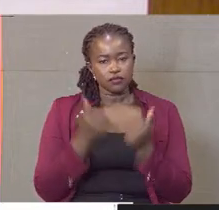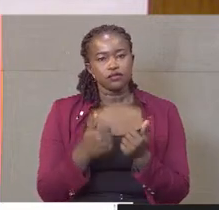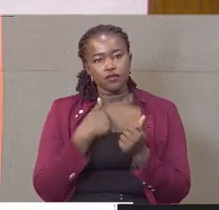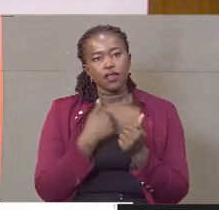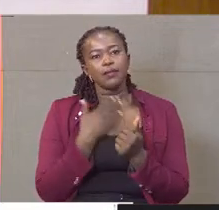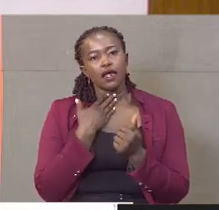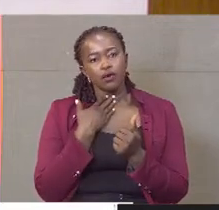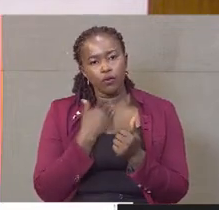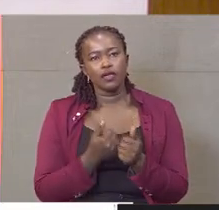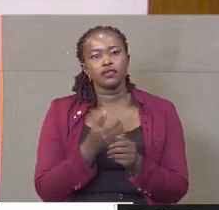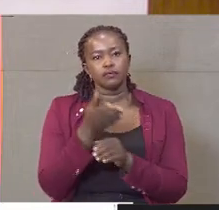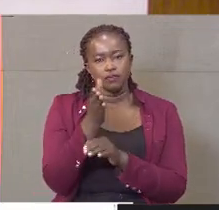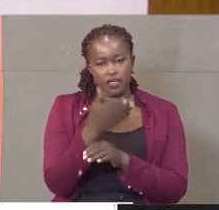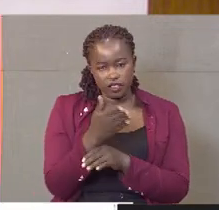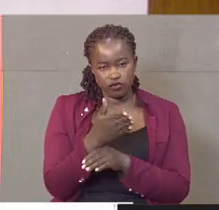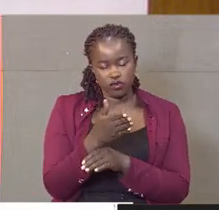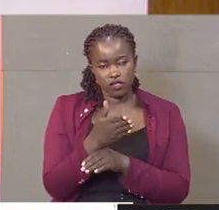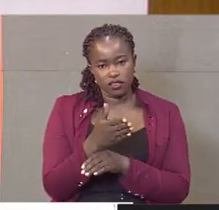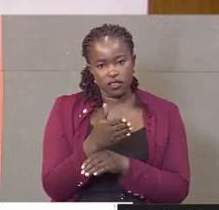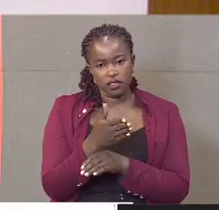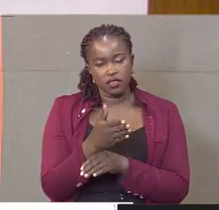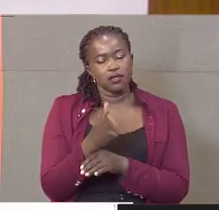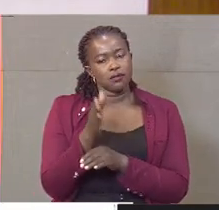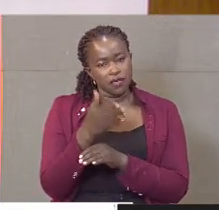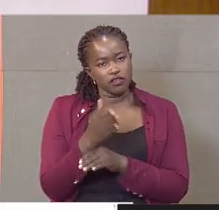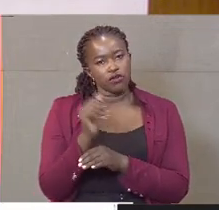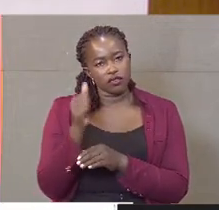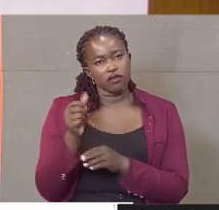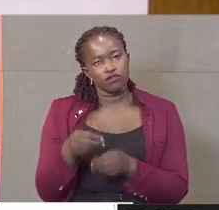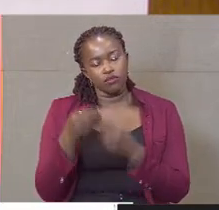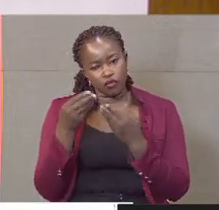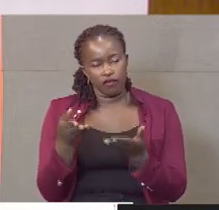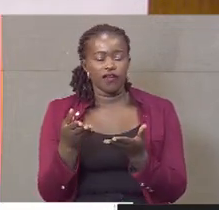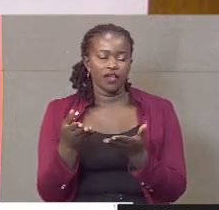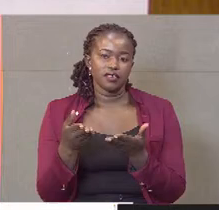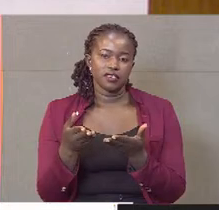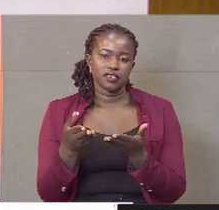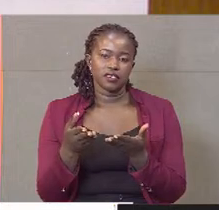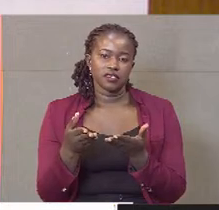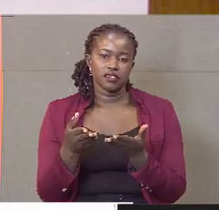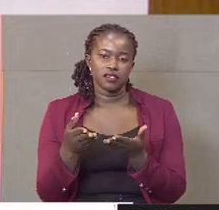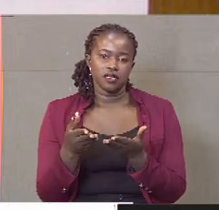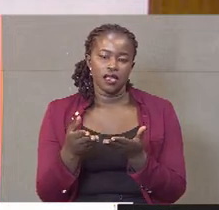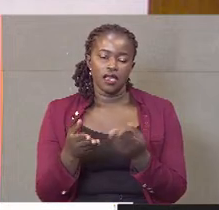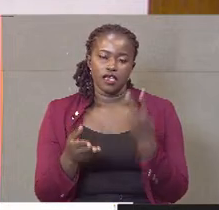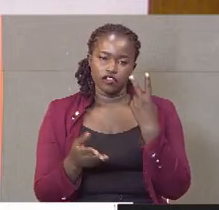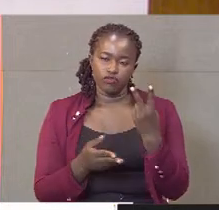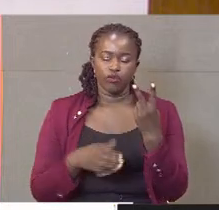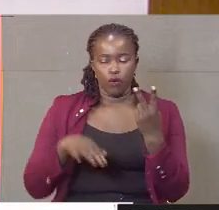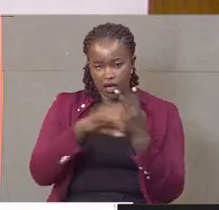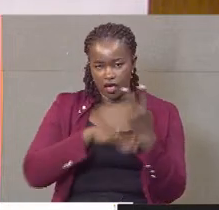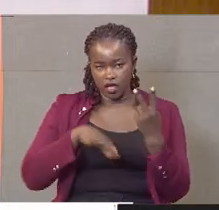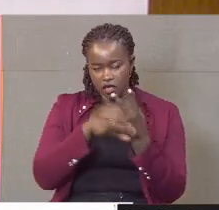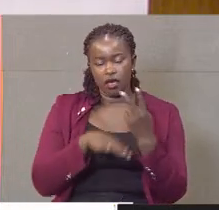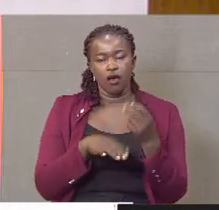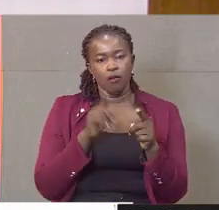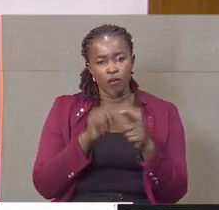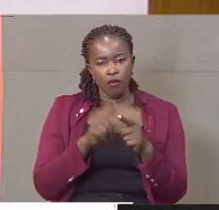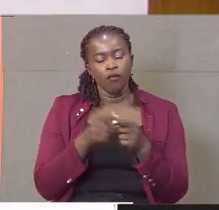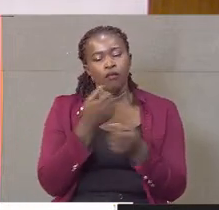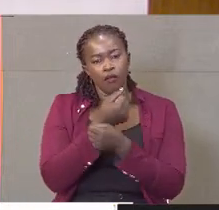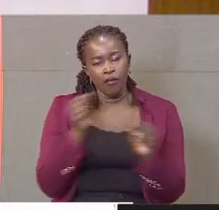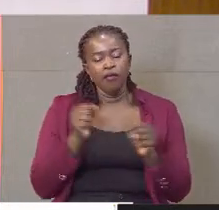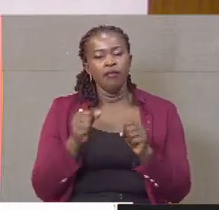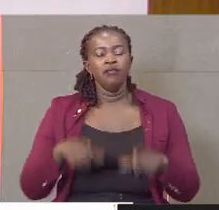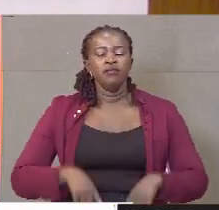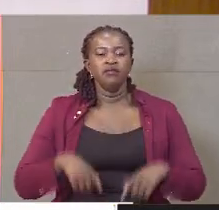the ministry to provide a remedy in two areas. One, to save the lives of the